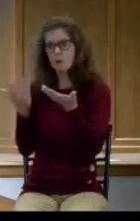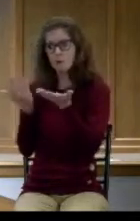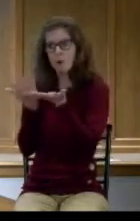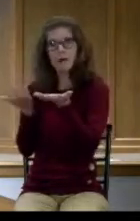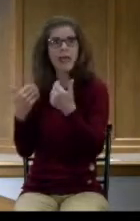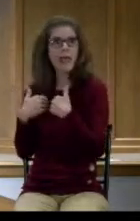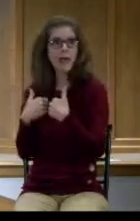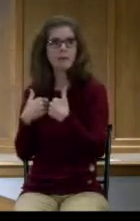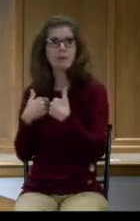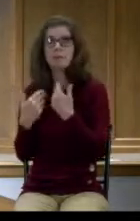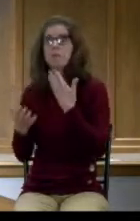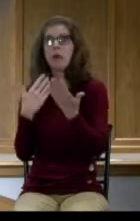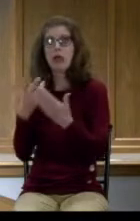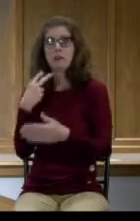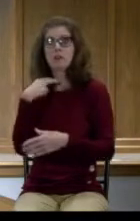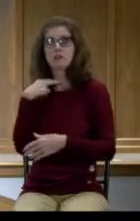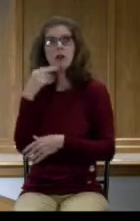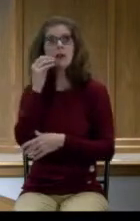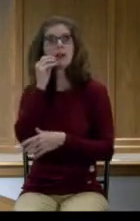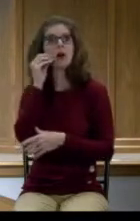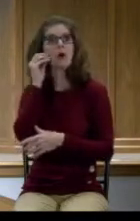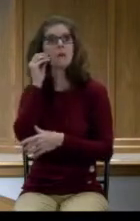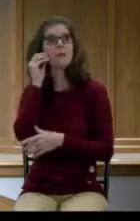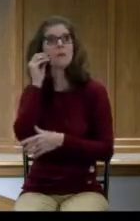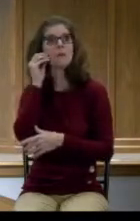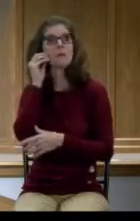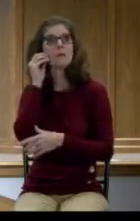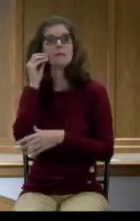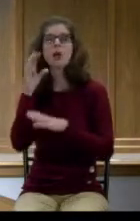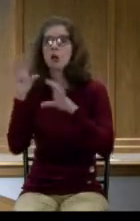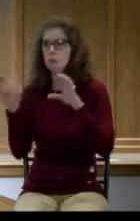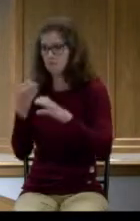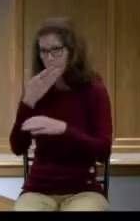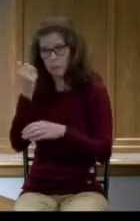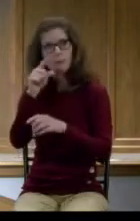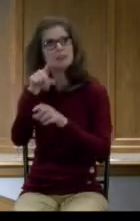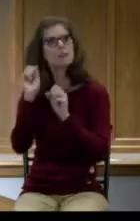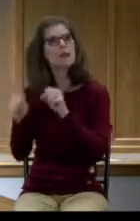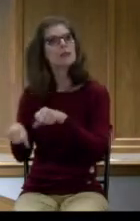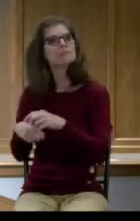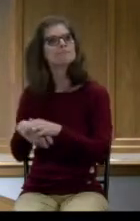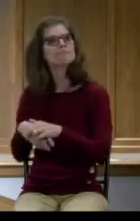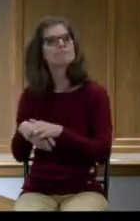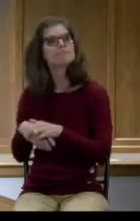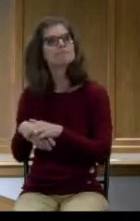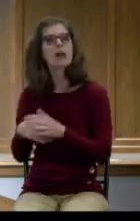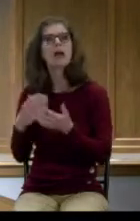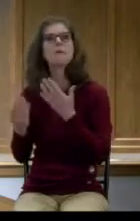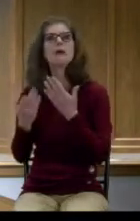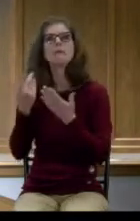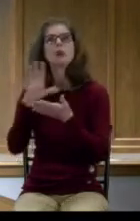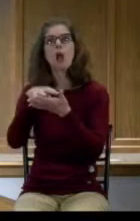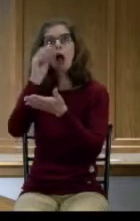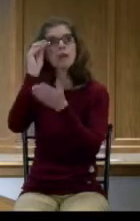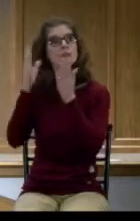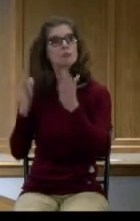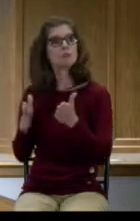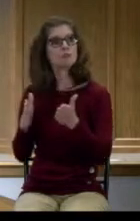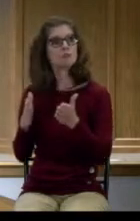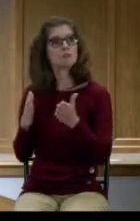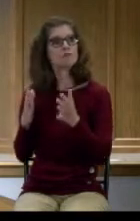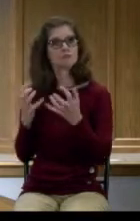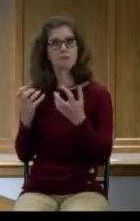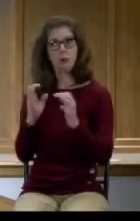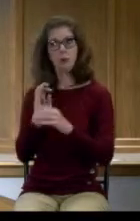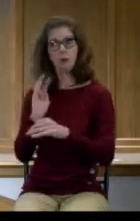home, do the best you can with what you have where you are. Or maybe you're a student and you don't even want to go back to school because you don't like school right